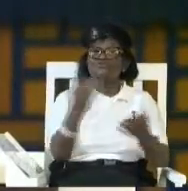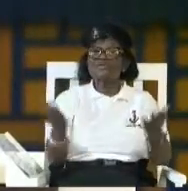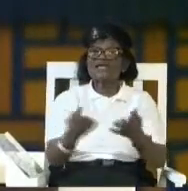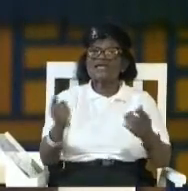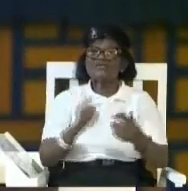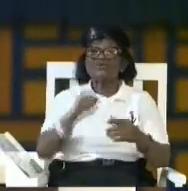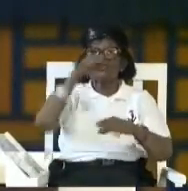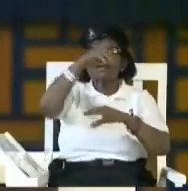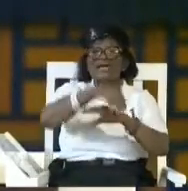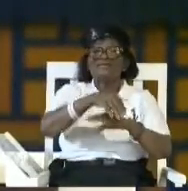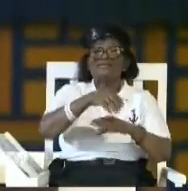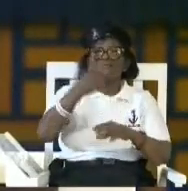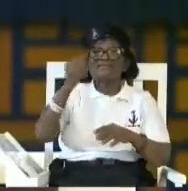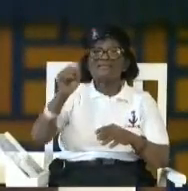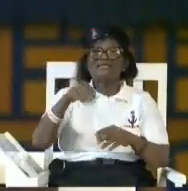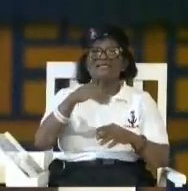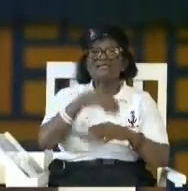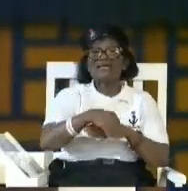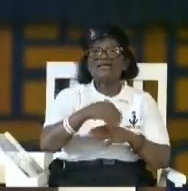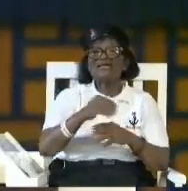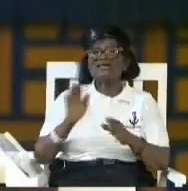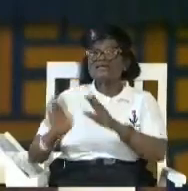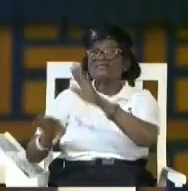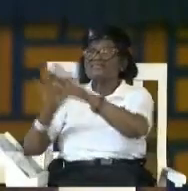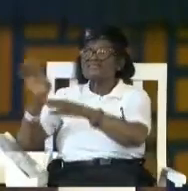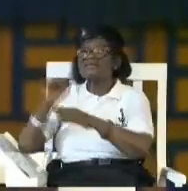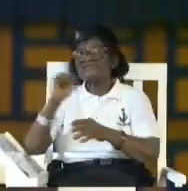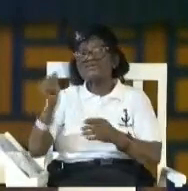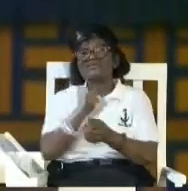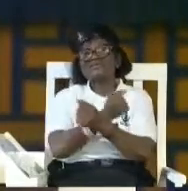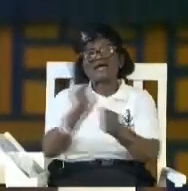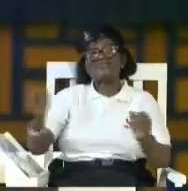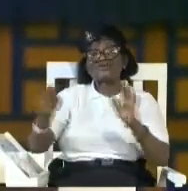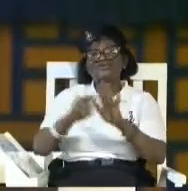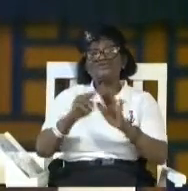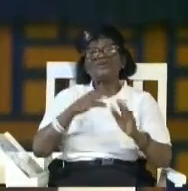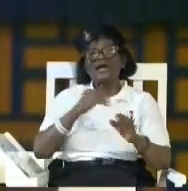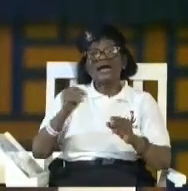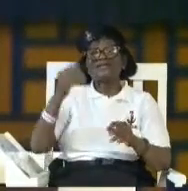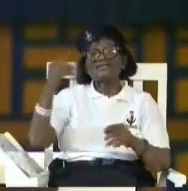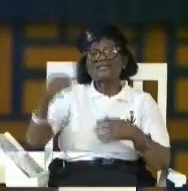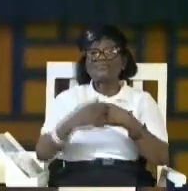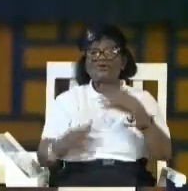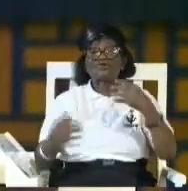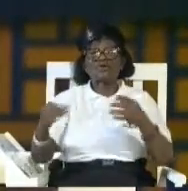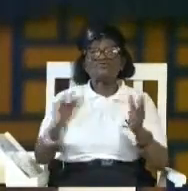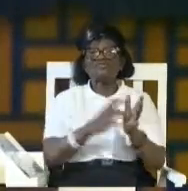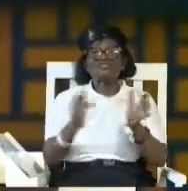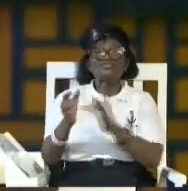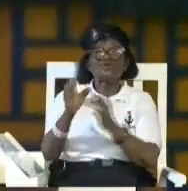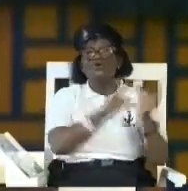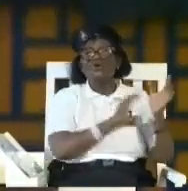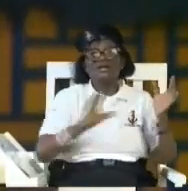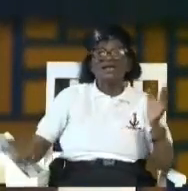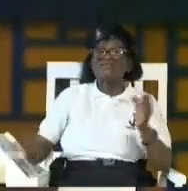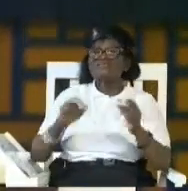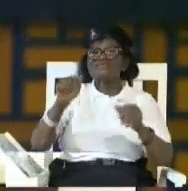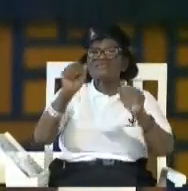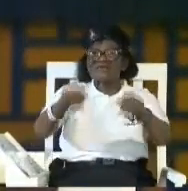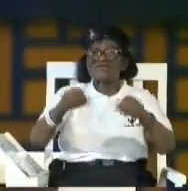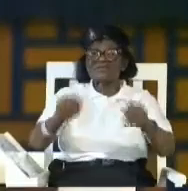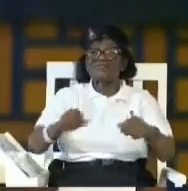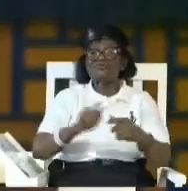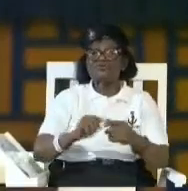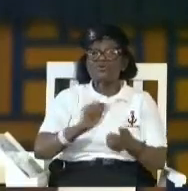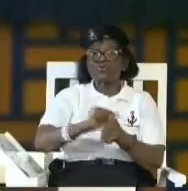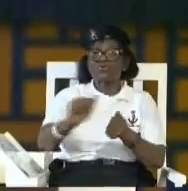step is salvation. And the blood of Jesus Christ is available to wash away all your